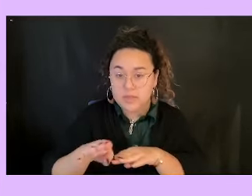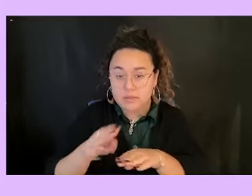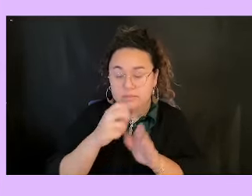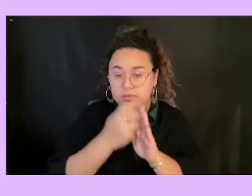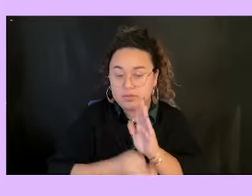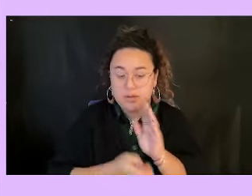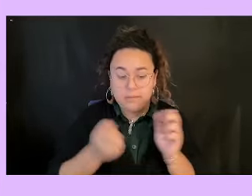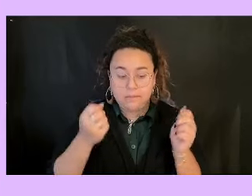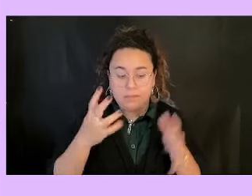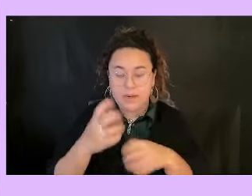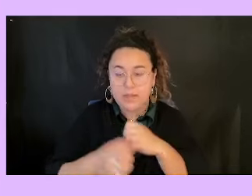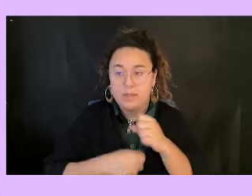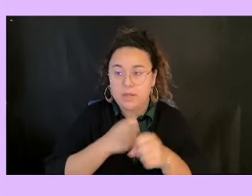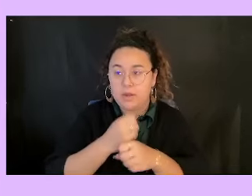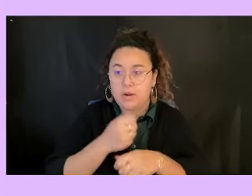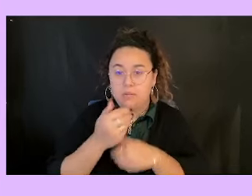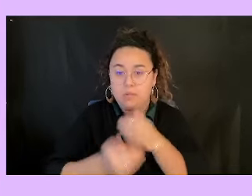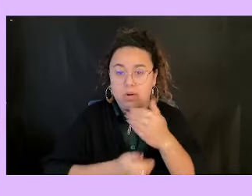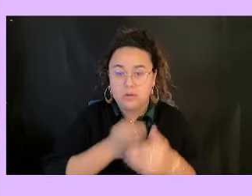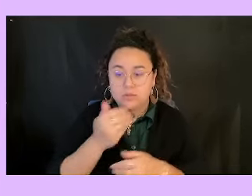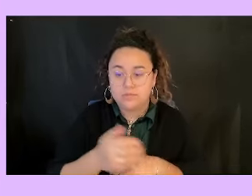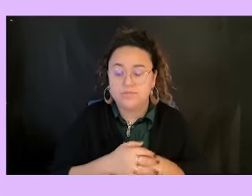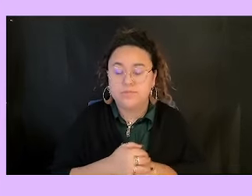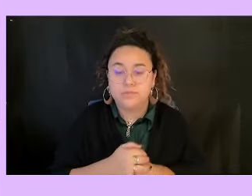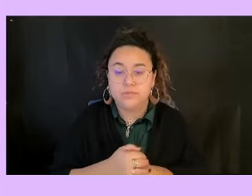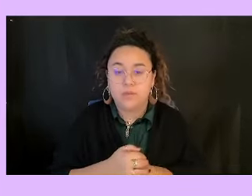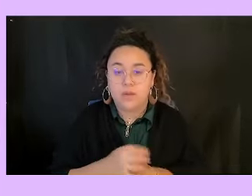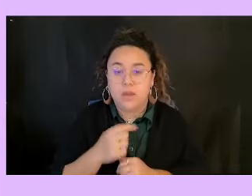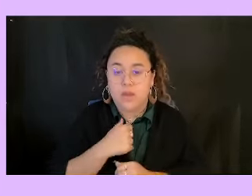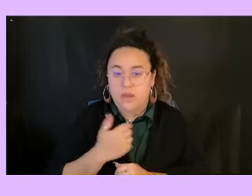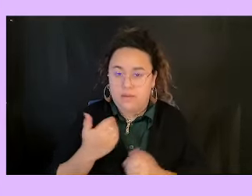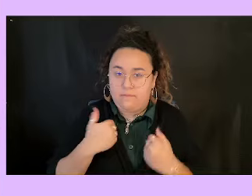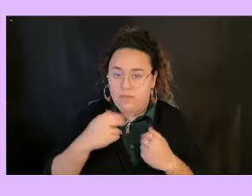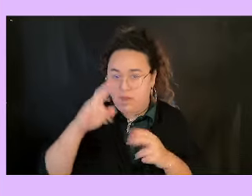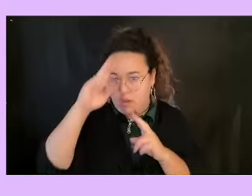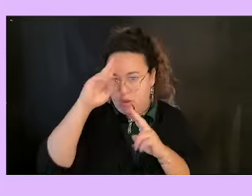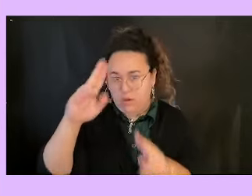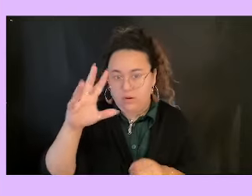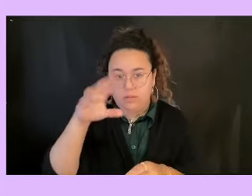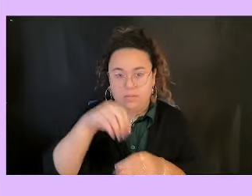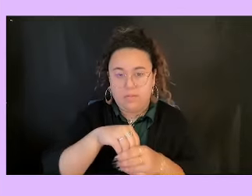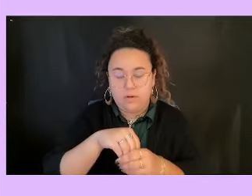year process. I've had the privilege of being part of